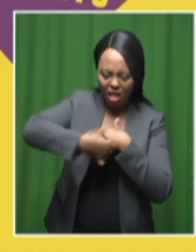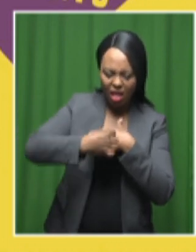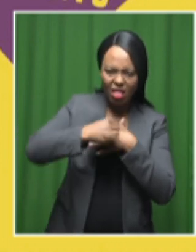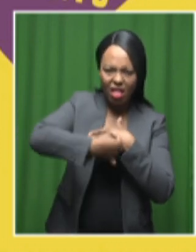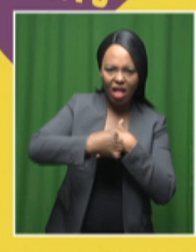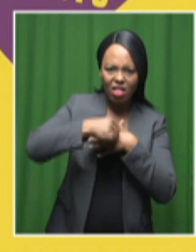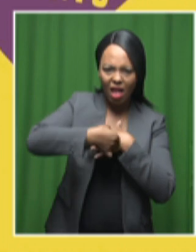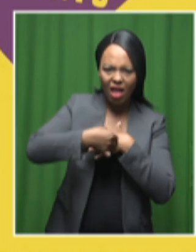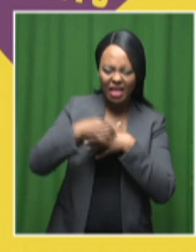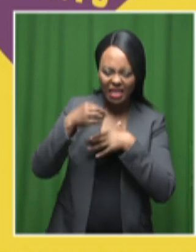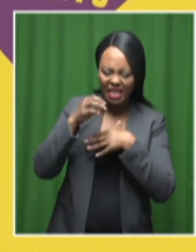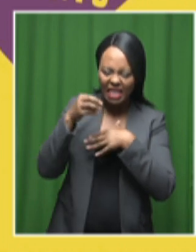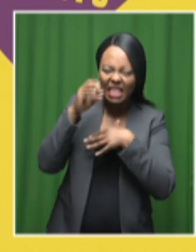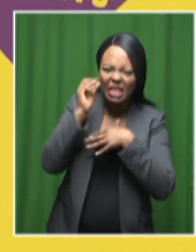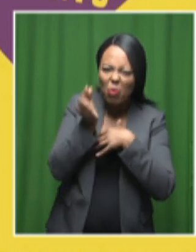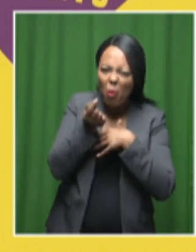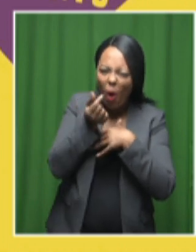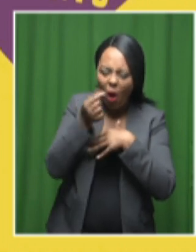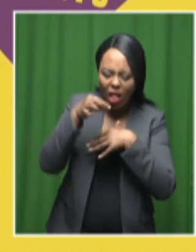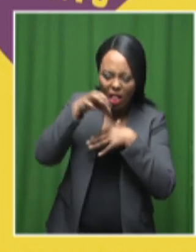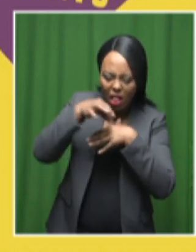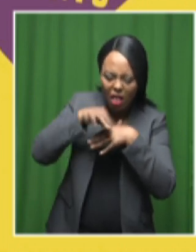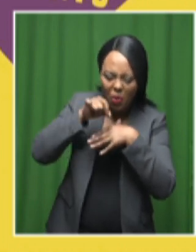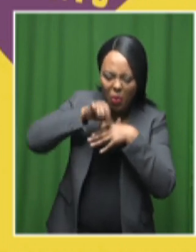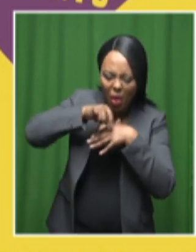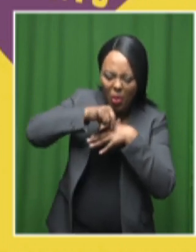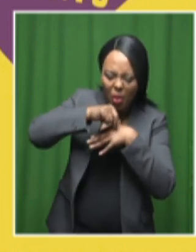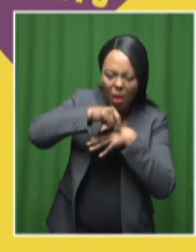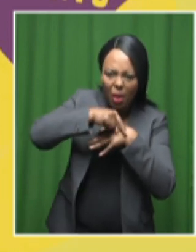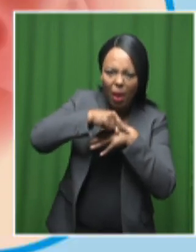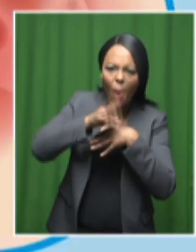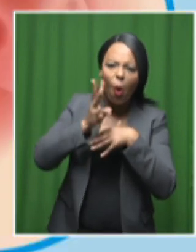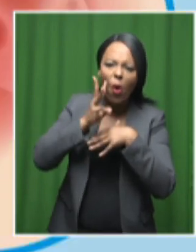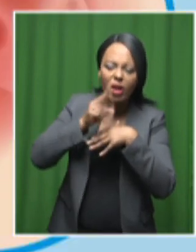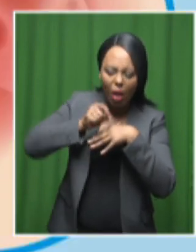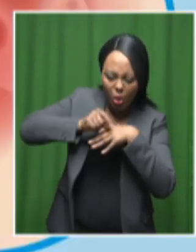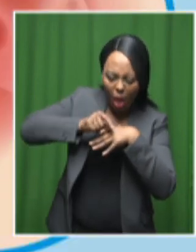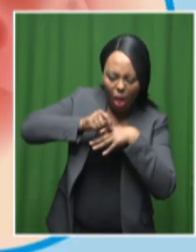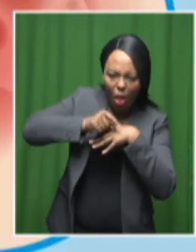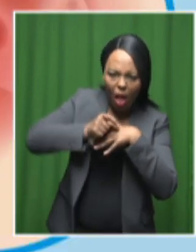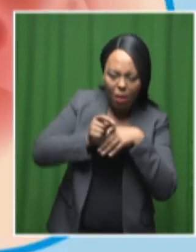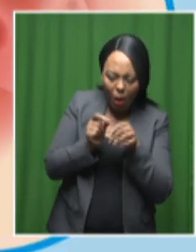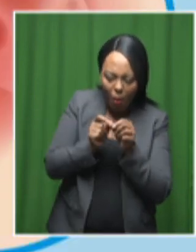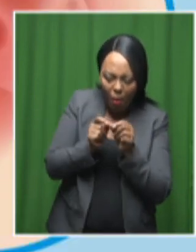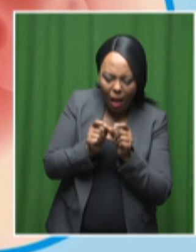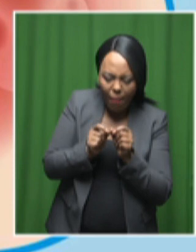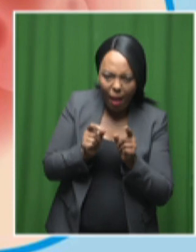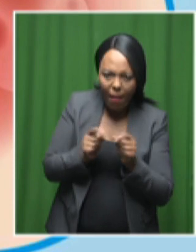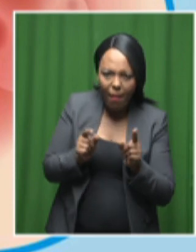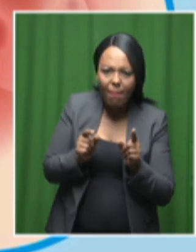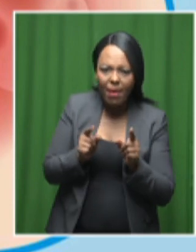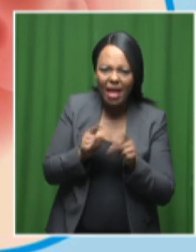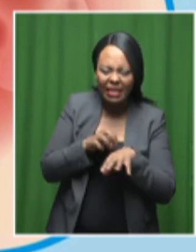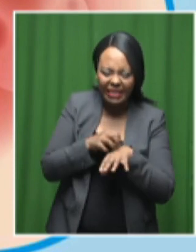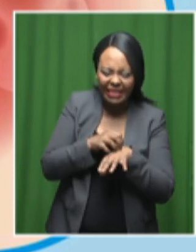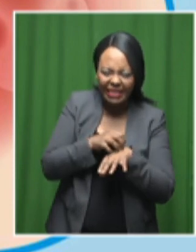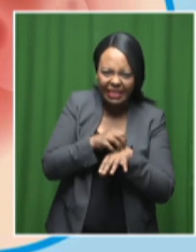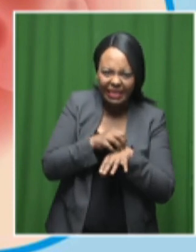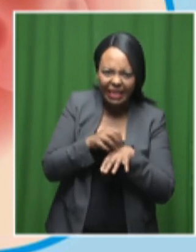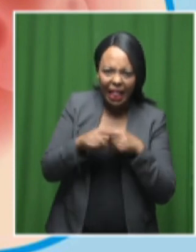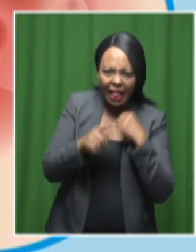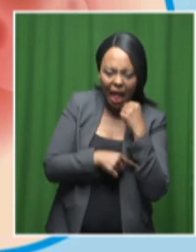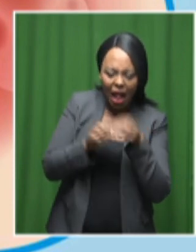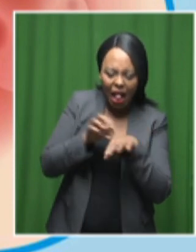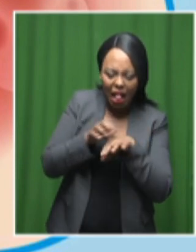water through the skin, making the skin quite itchy. And also because the skin barrier is broken, it allows allergens and pathogens into the